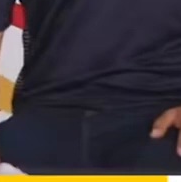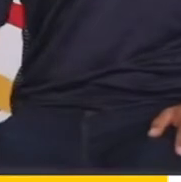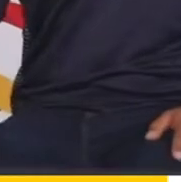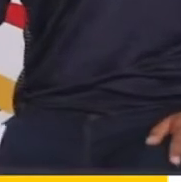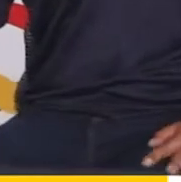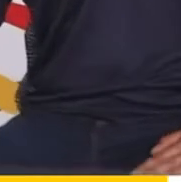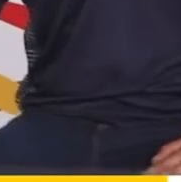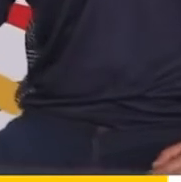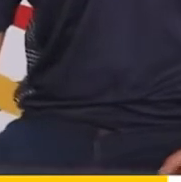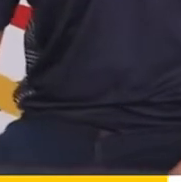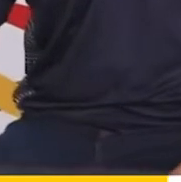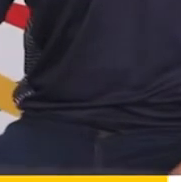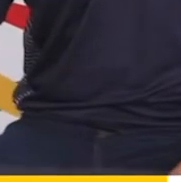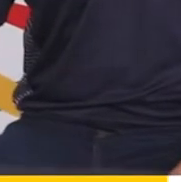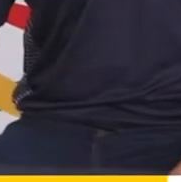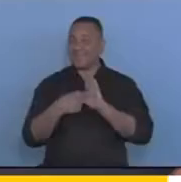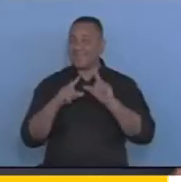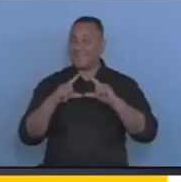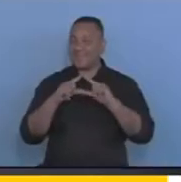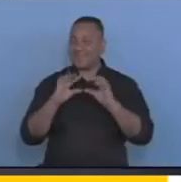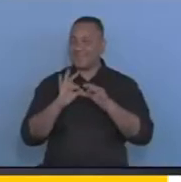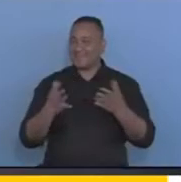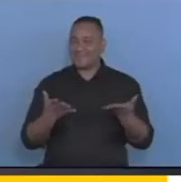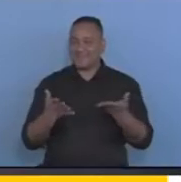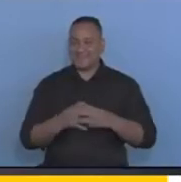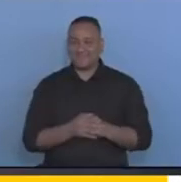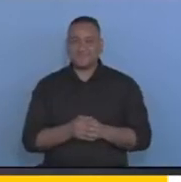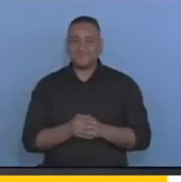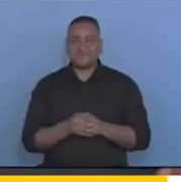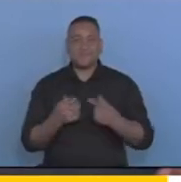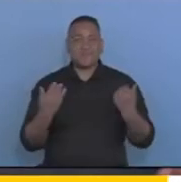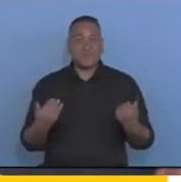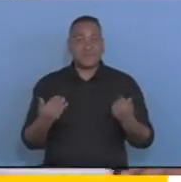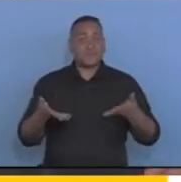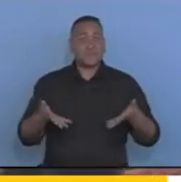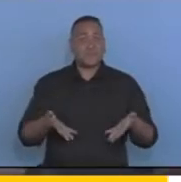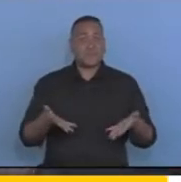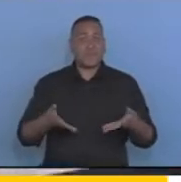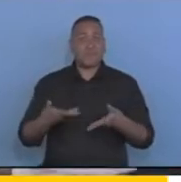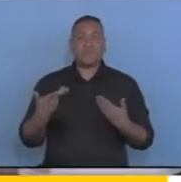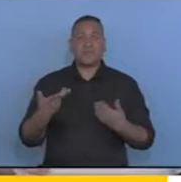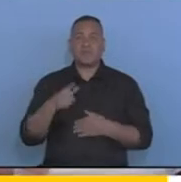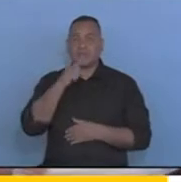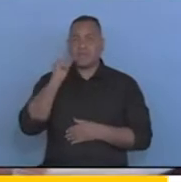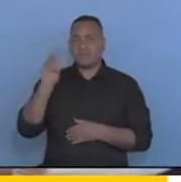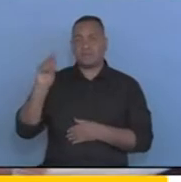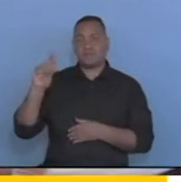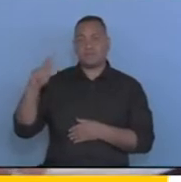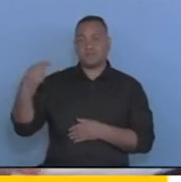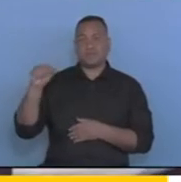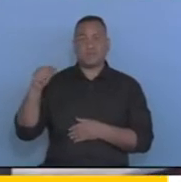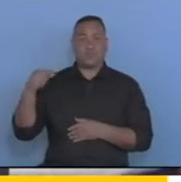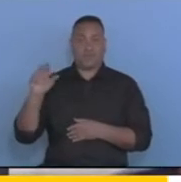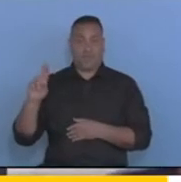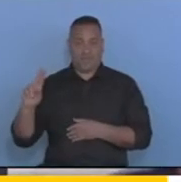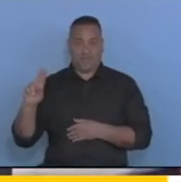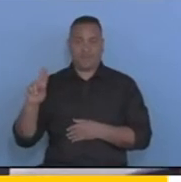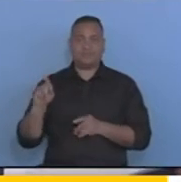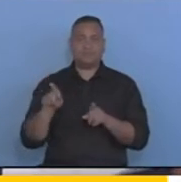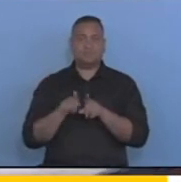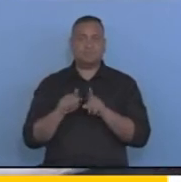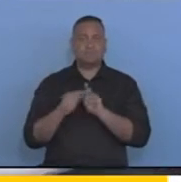Link Show. Welcome to the Link Show. Absolutely fabulous to have you with us. My name is Dougal, and of course, it wouldn't be a Link Show without